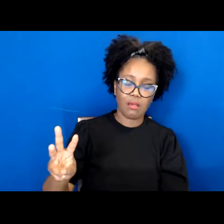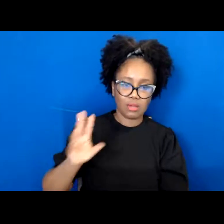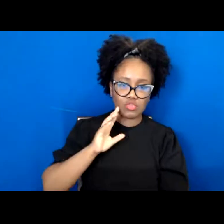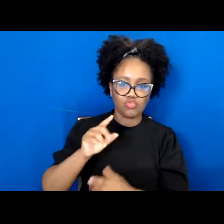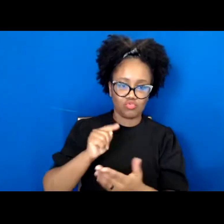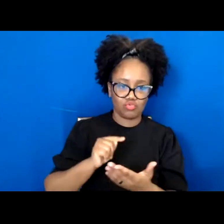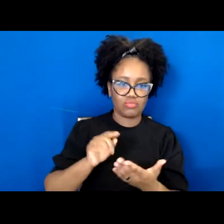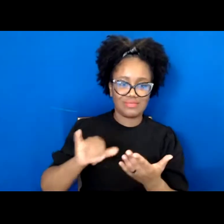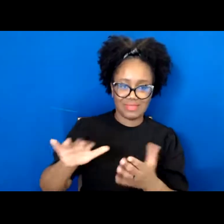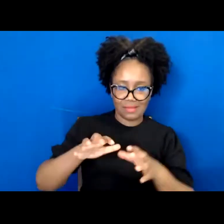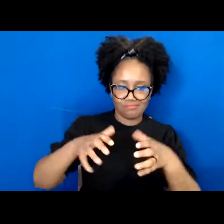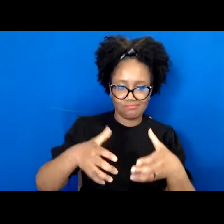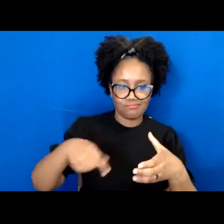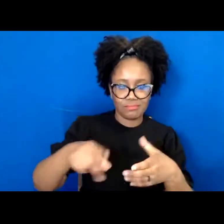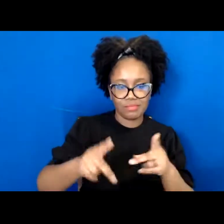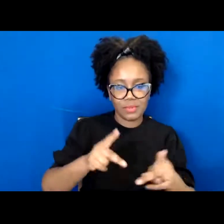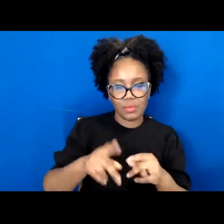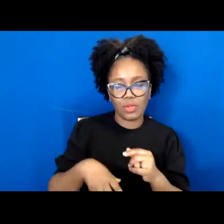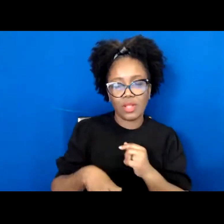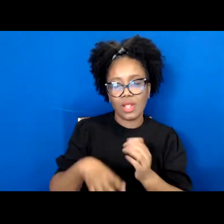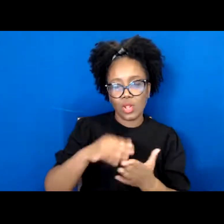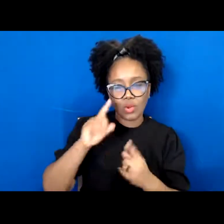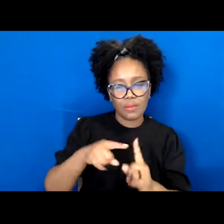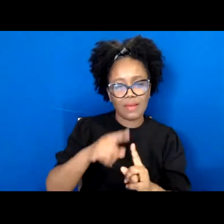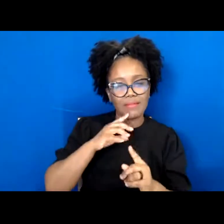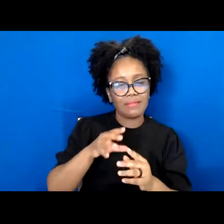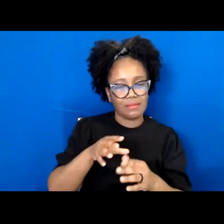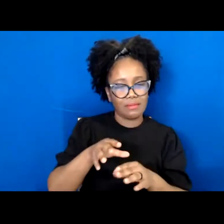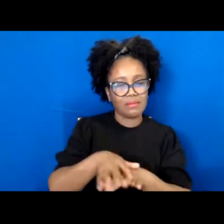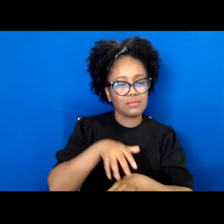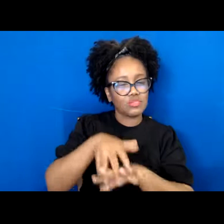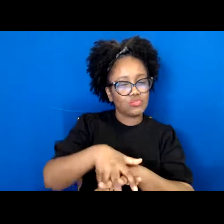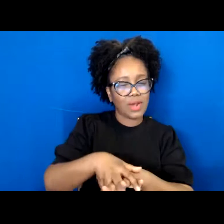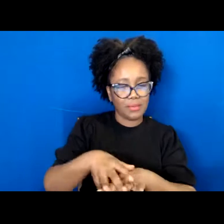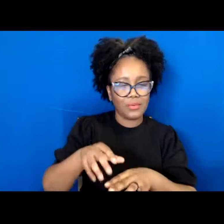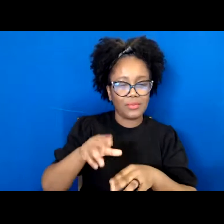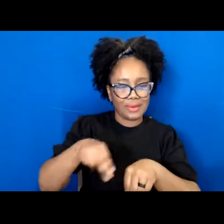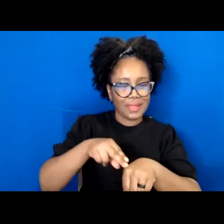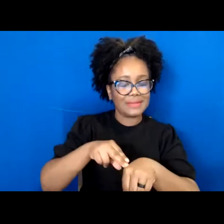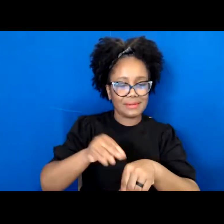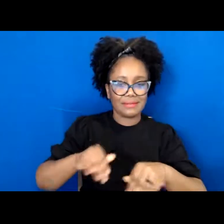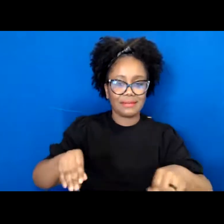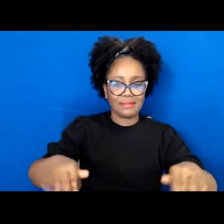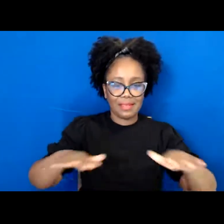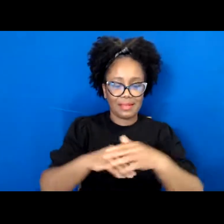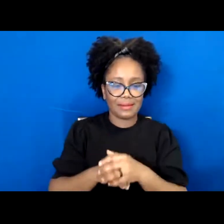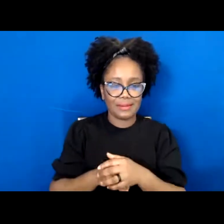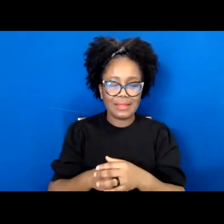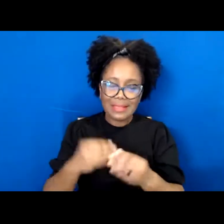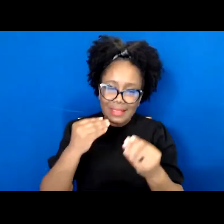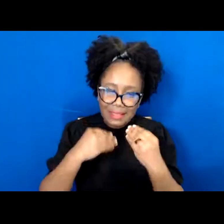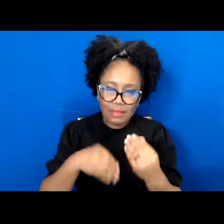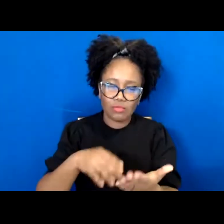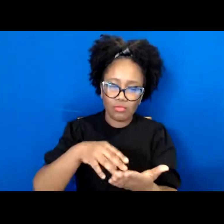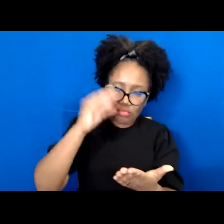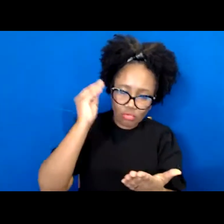learning more about the land buyback movement for tribal nations. And as a Native American friend once told me, even learning more about nature and the plants